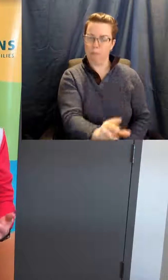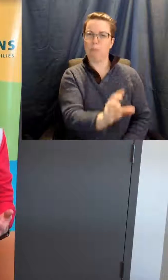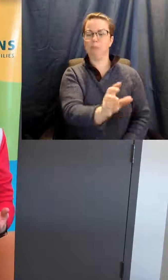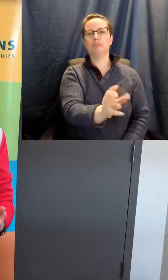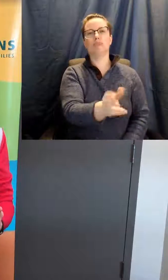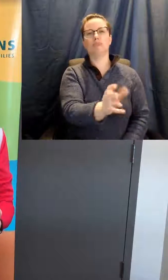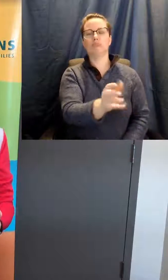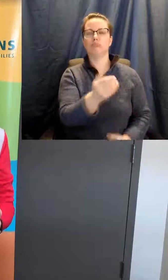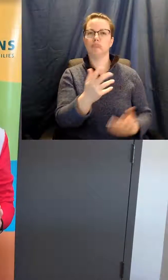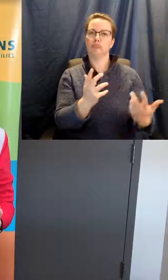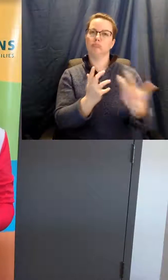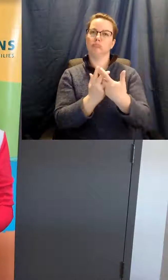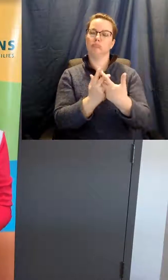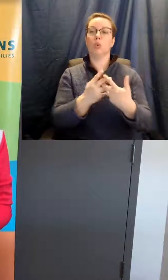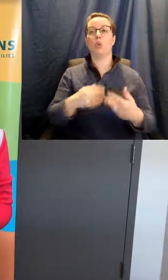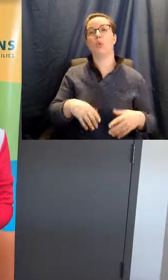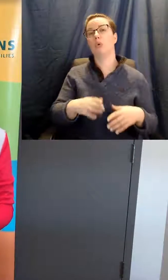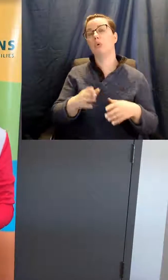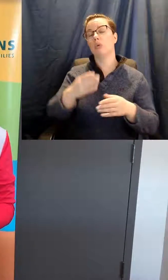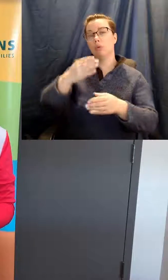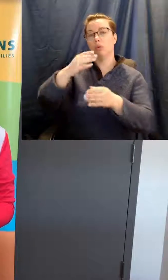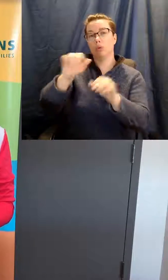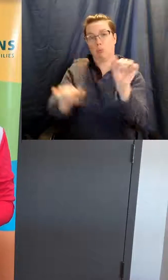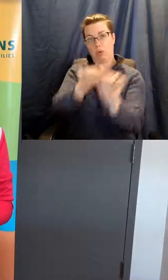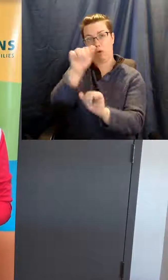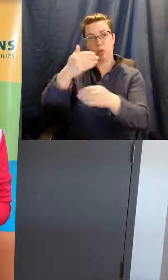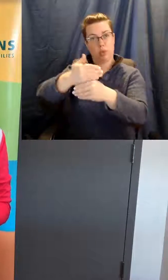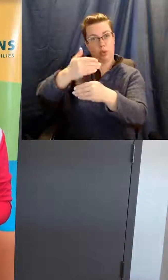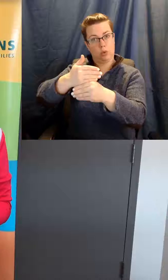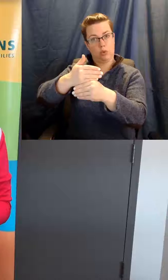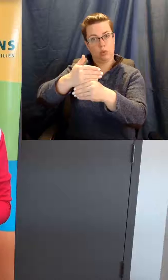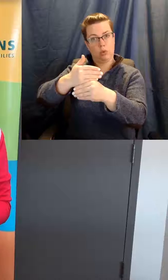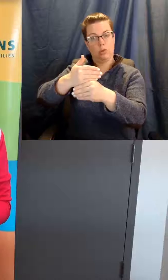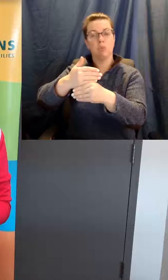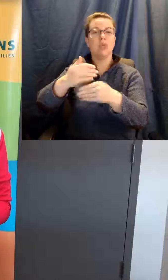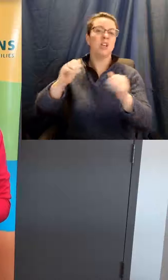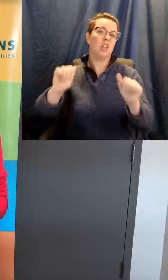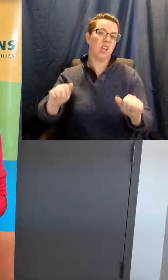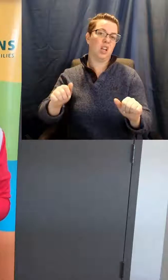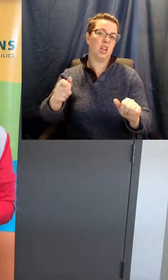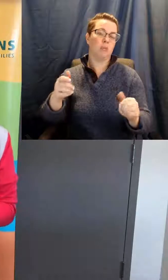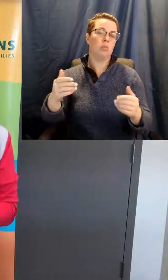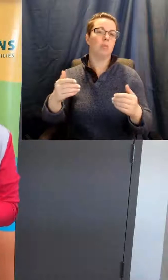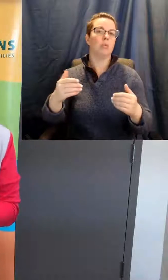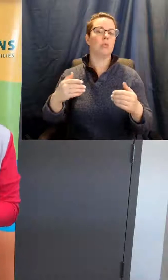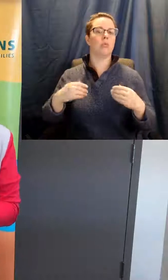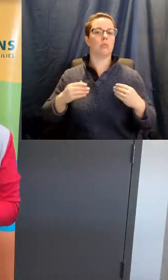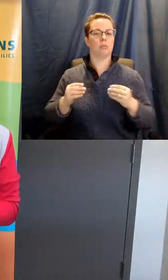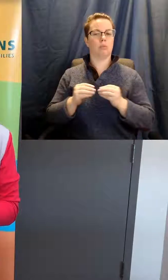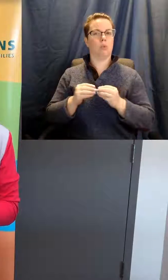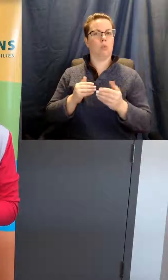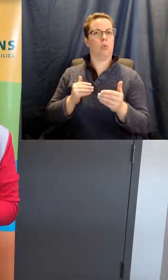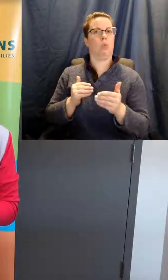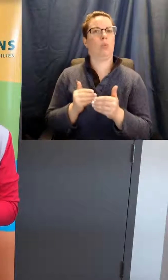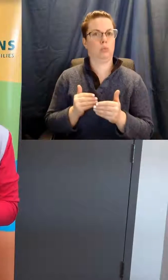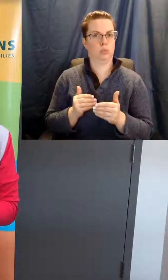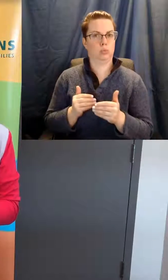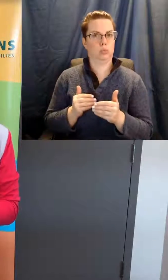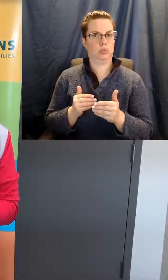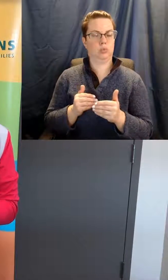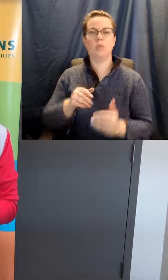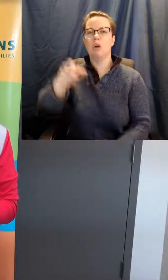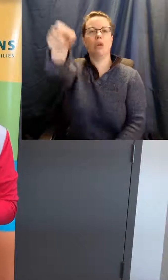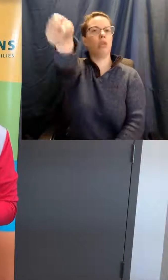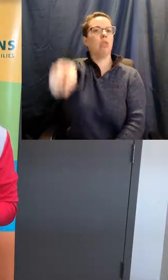closer to the window? So he's washing the window like this, as opposed to like that, right?